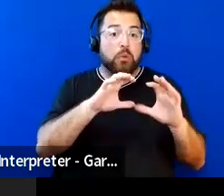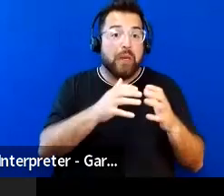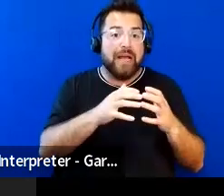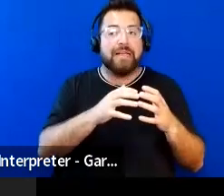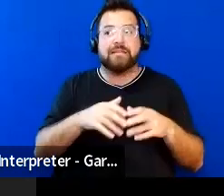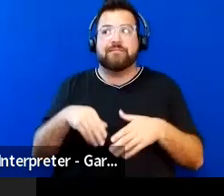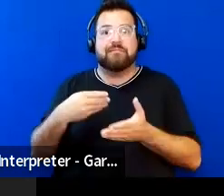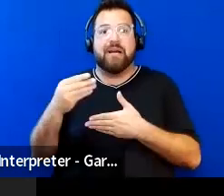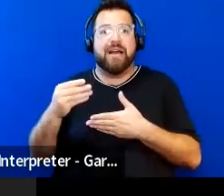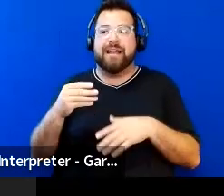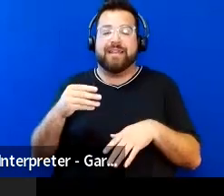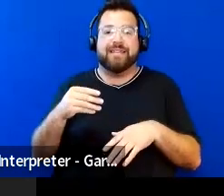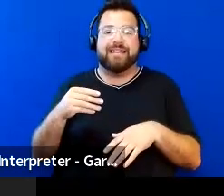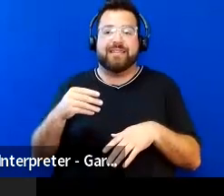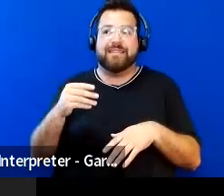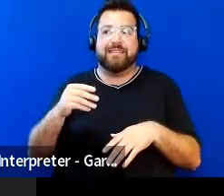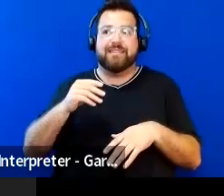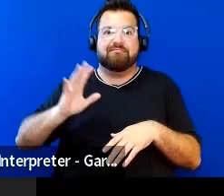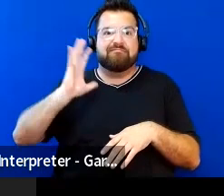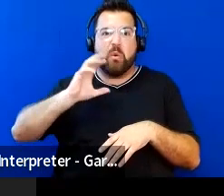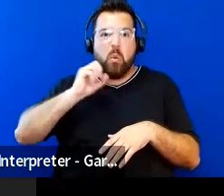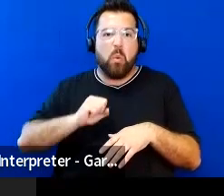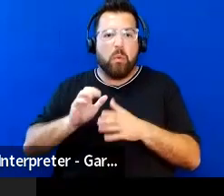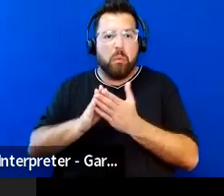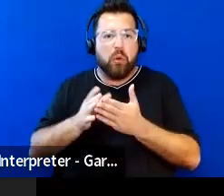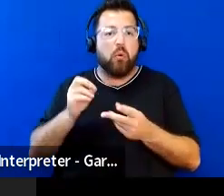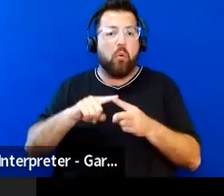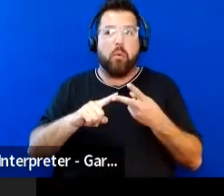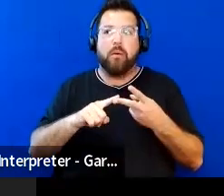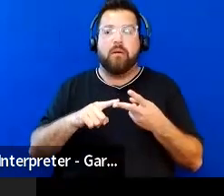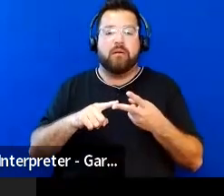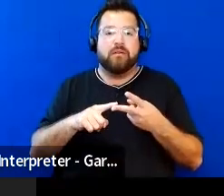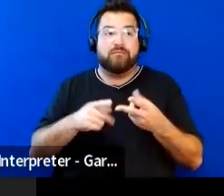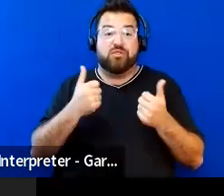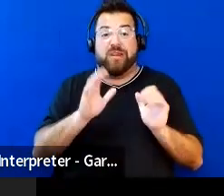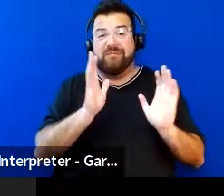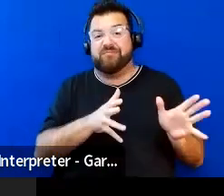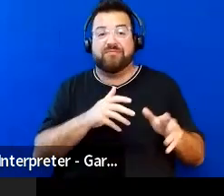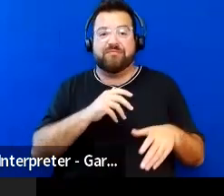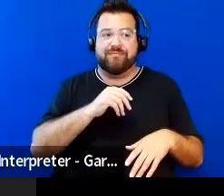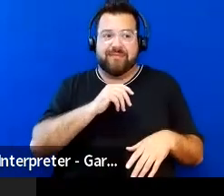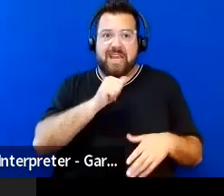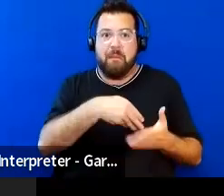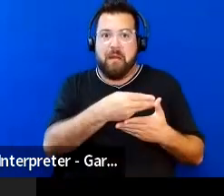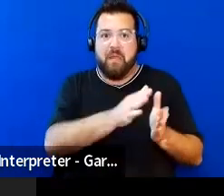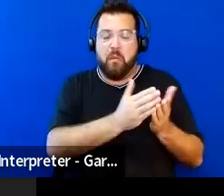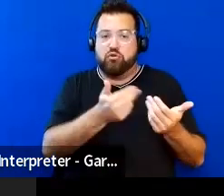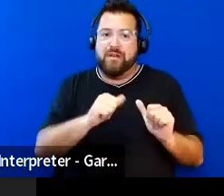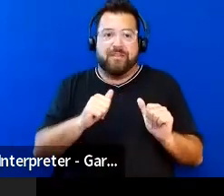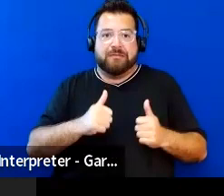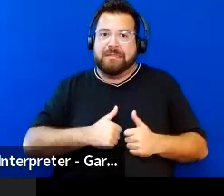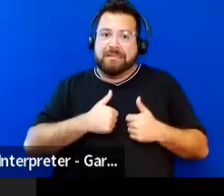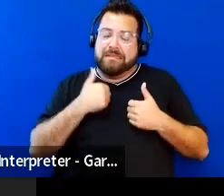of a textbook, try to get by without the materials. And many times